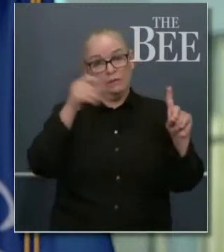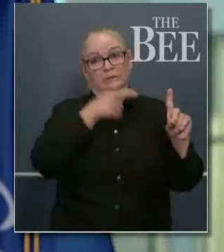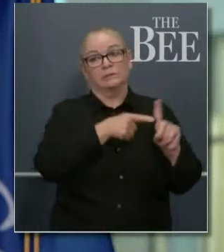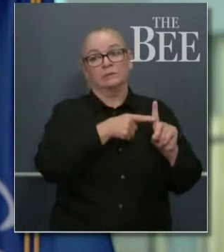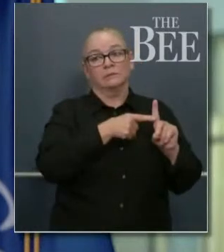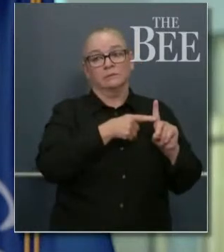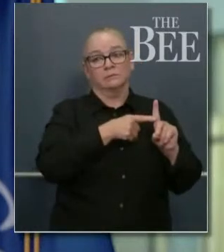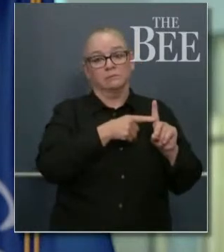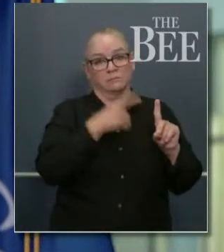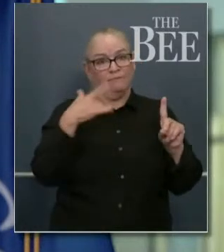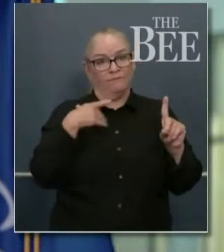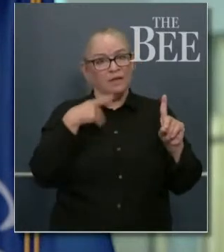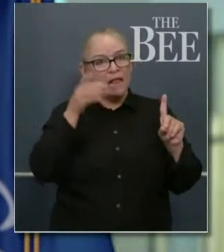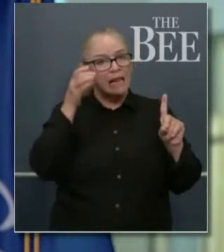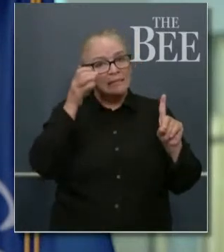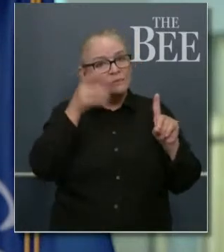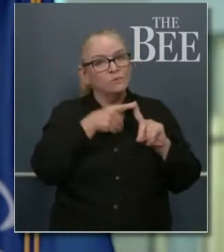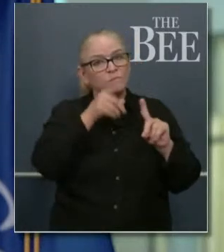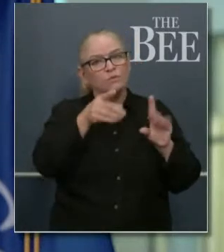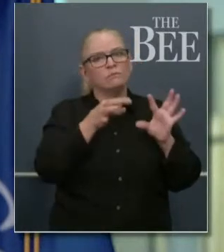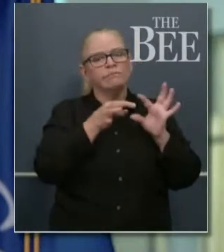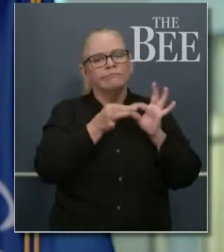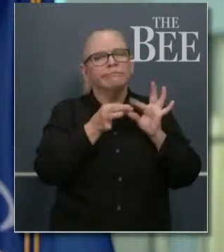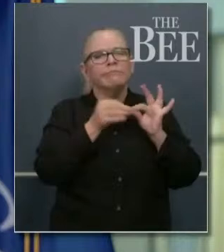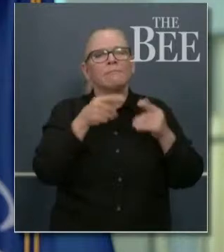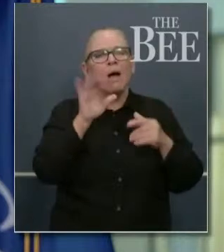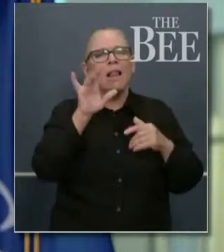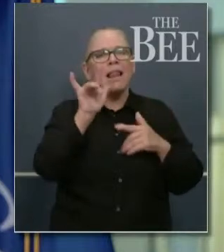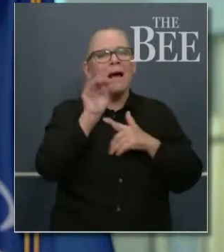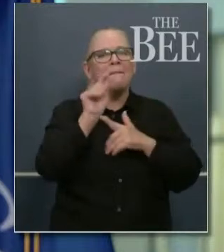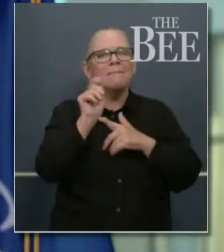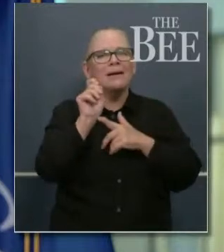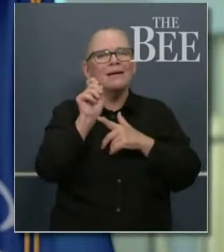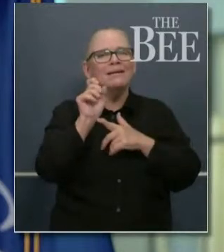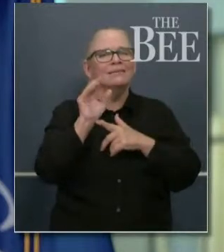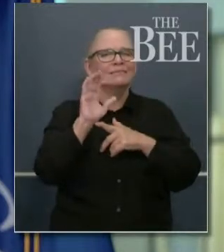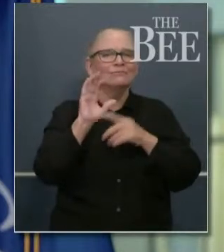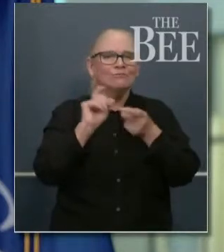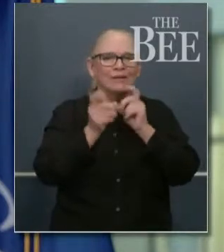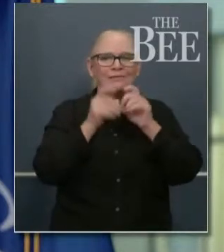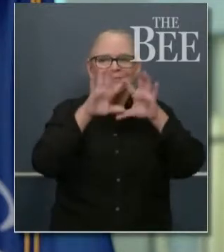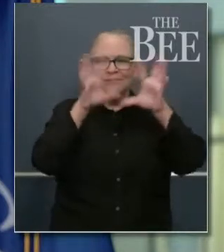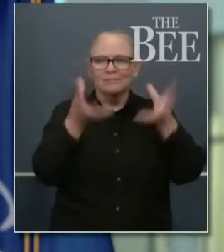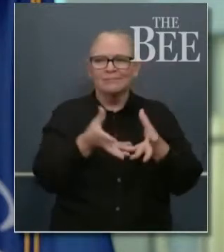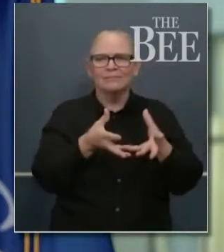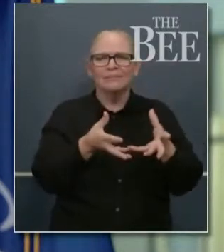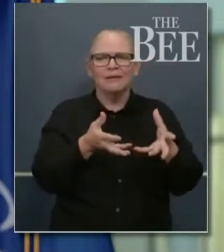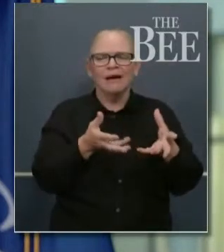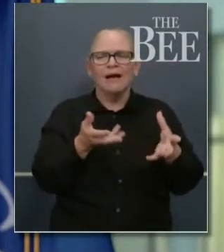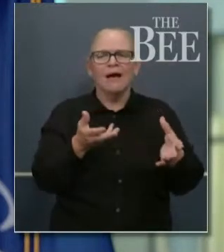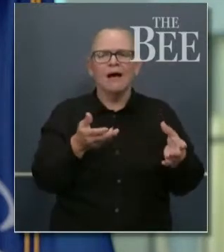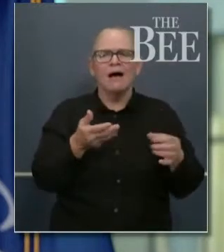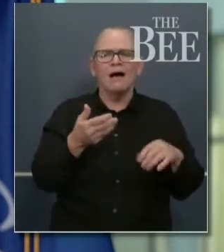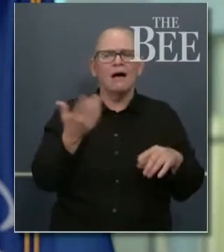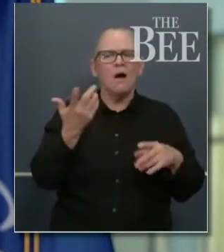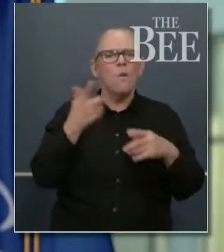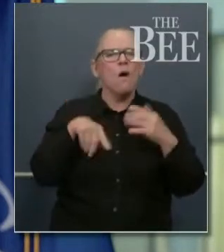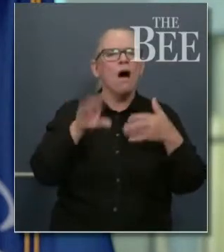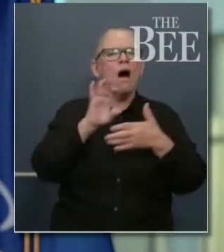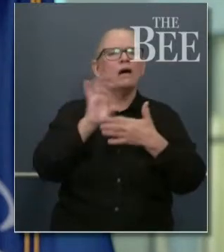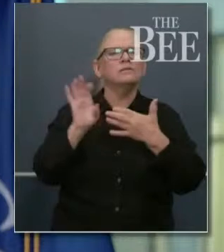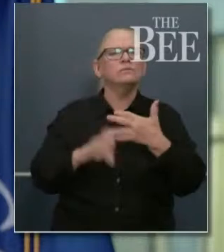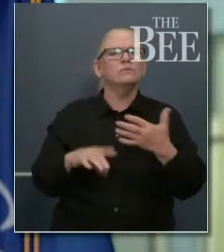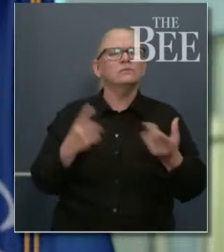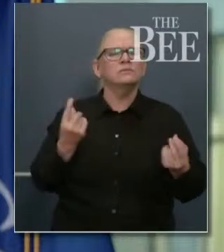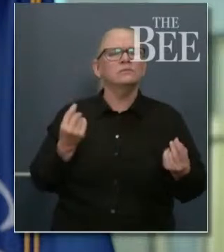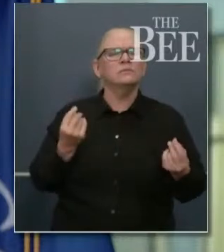on the climate issue, and if not, what do you think are the consequences for this state? Well, the state is involved in over 100